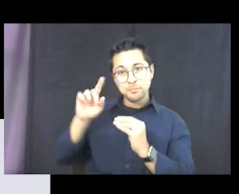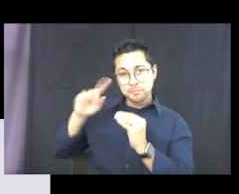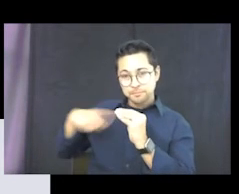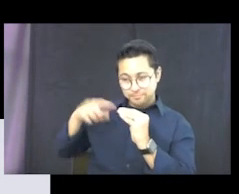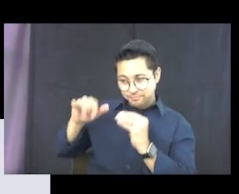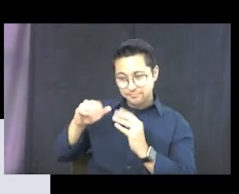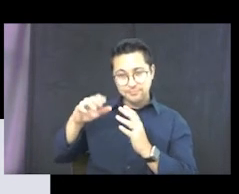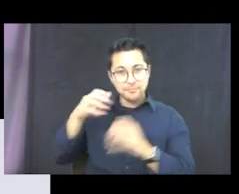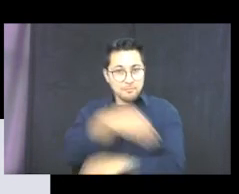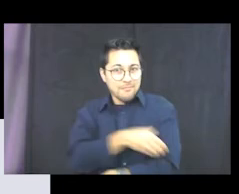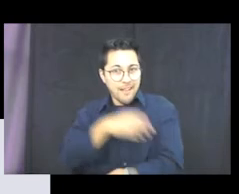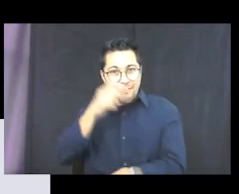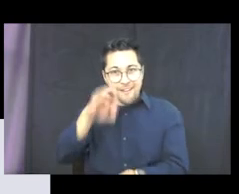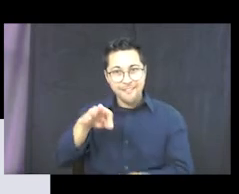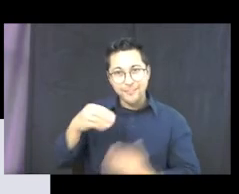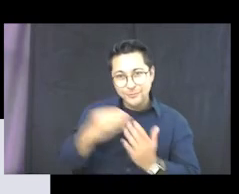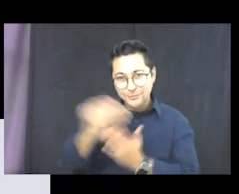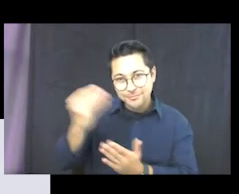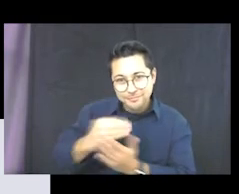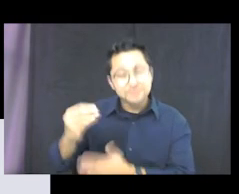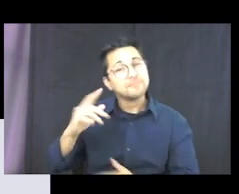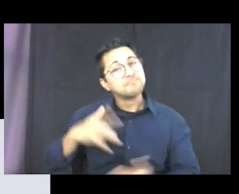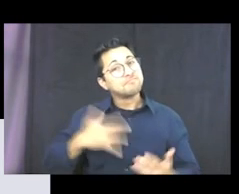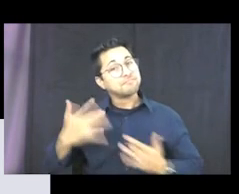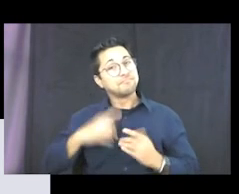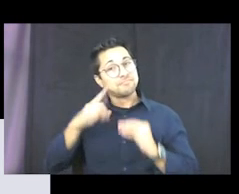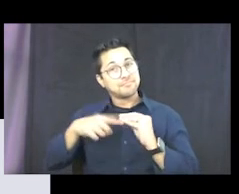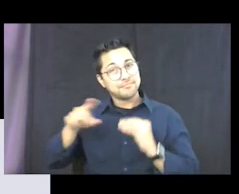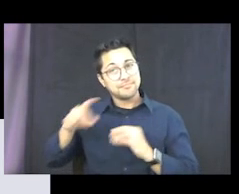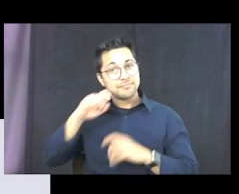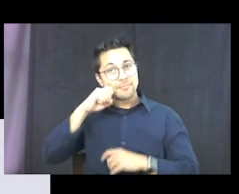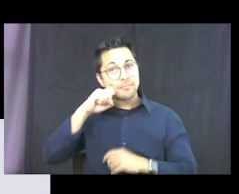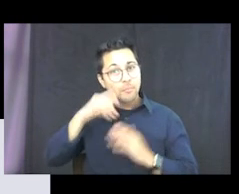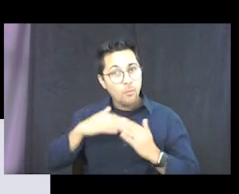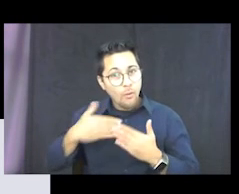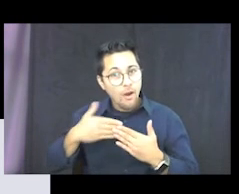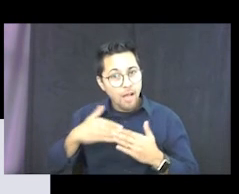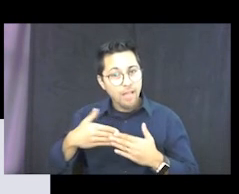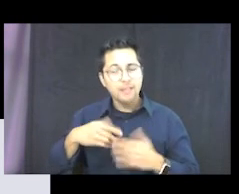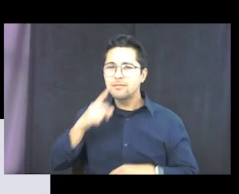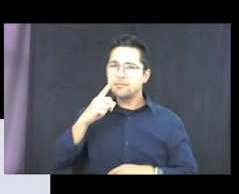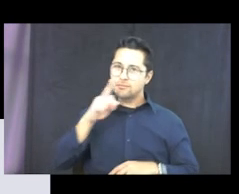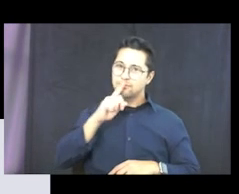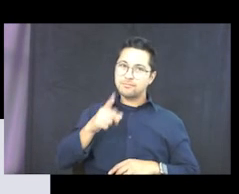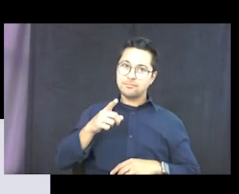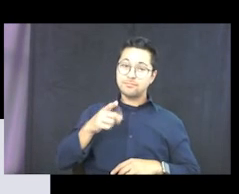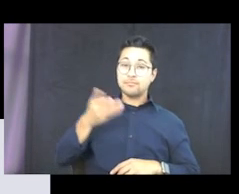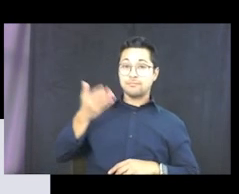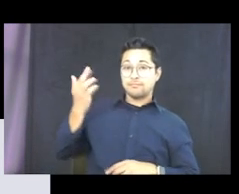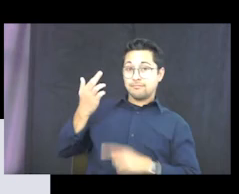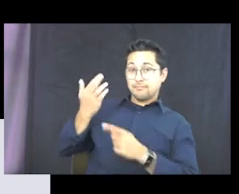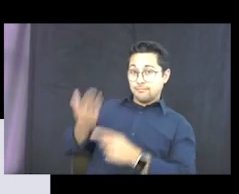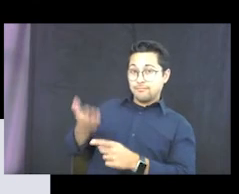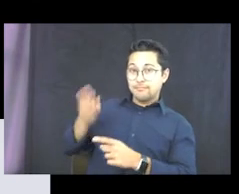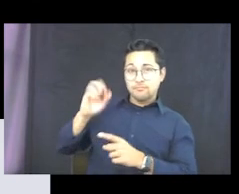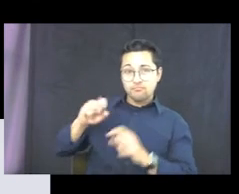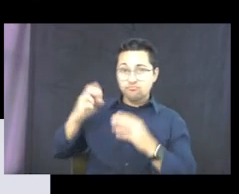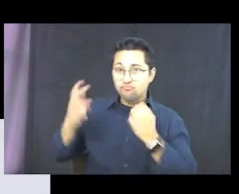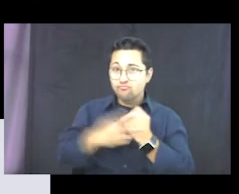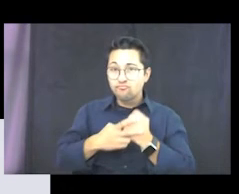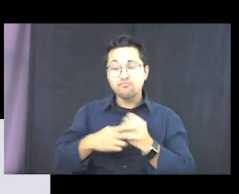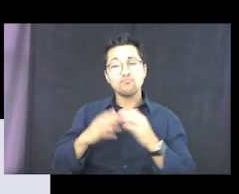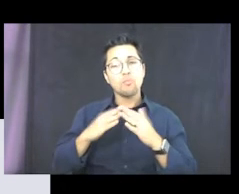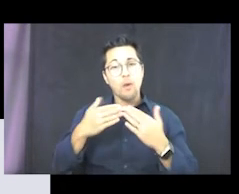of shopping. But what's exciting about the Apple Wallet, it's more than just shopping, because here you can store